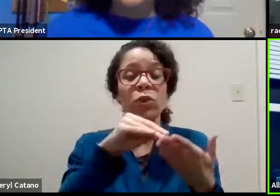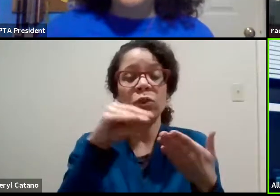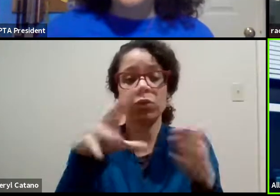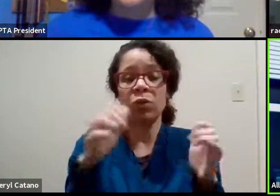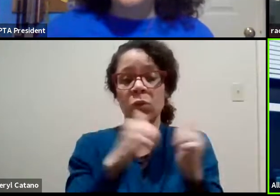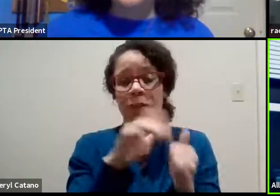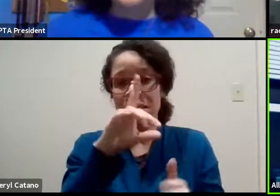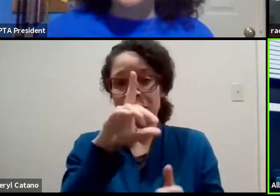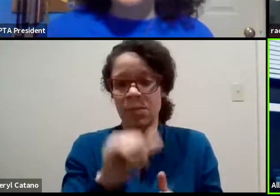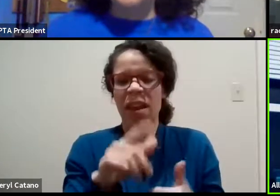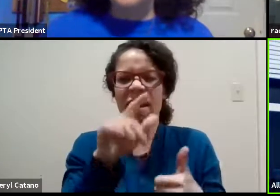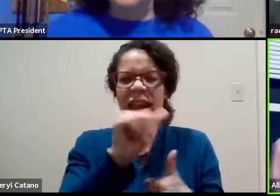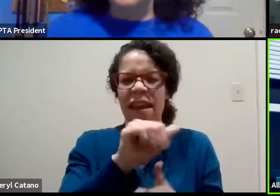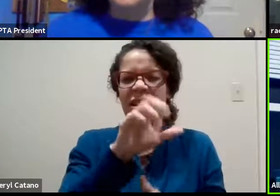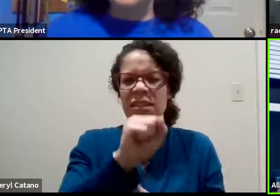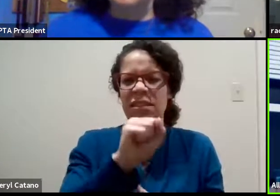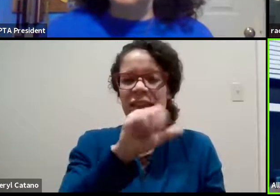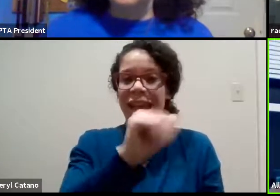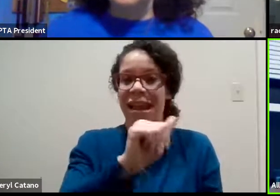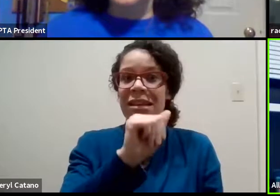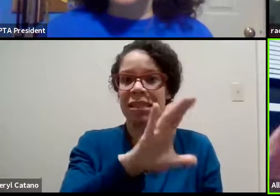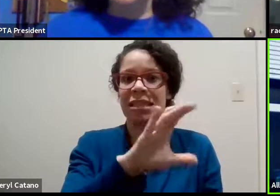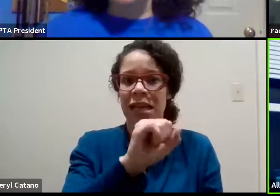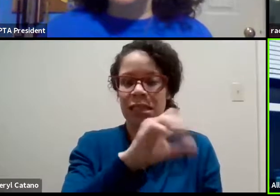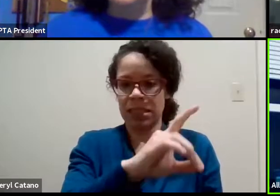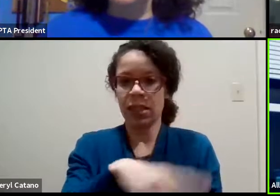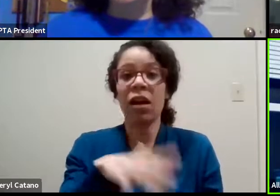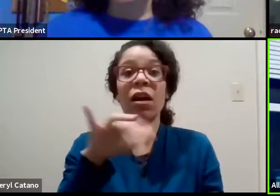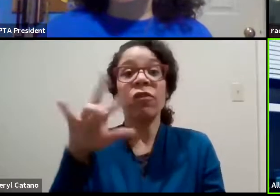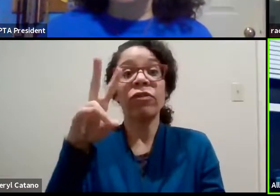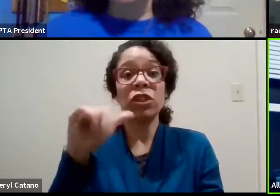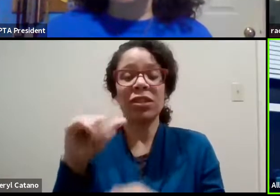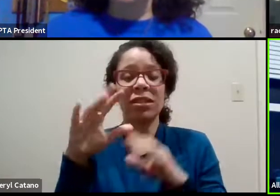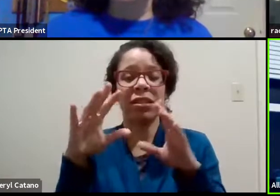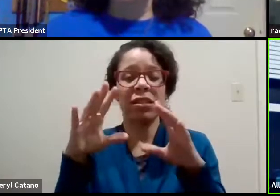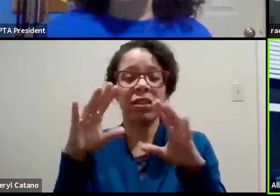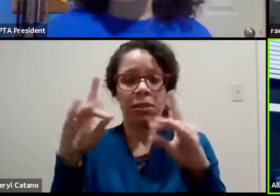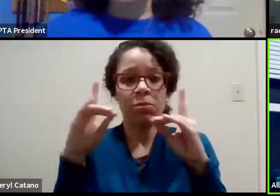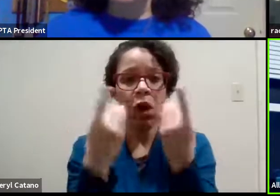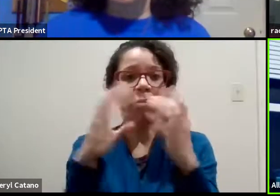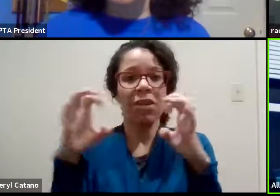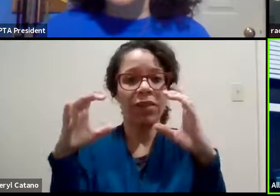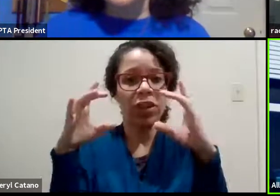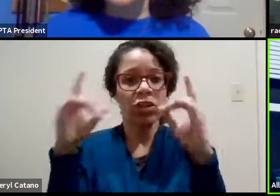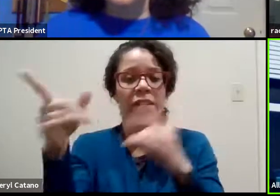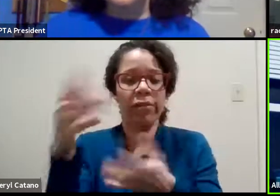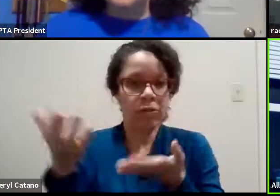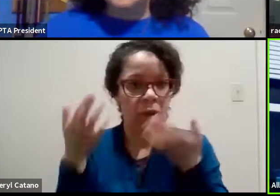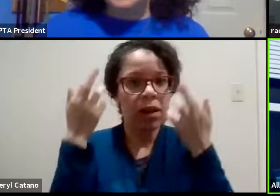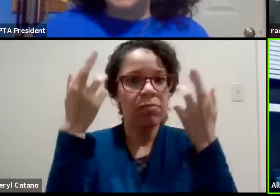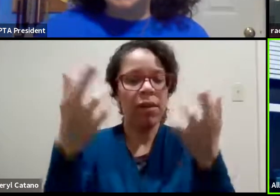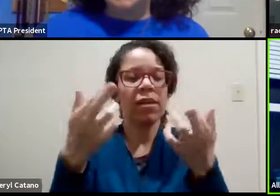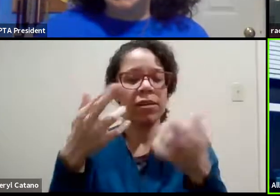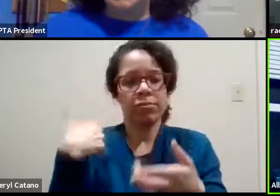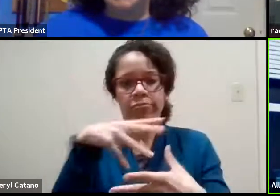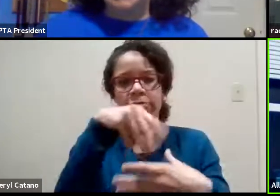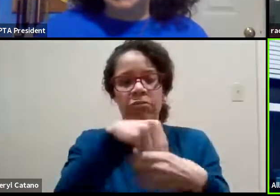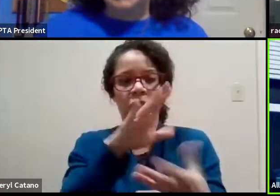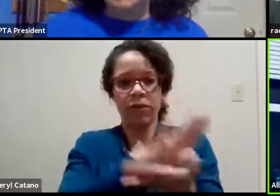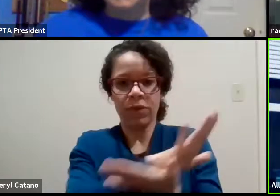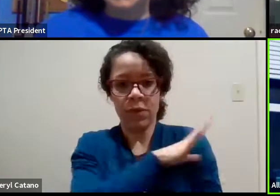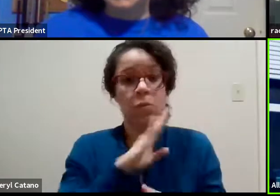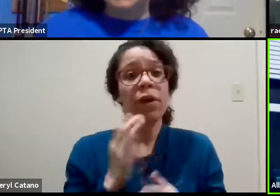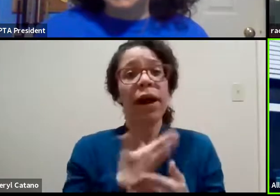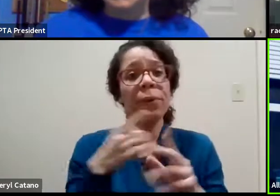which is the Virginia Department of Education Required Advisory Committee to our school board. Our basic purpose is to